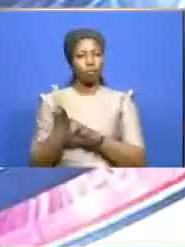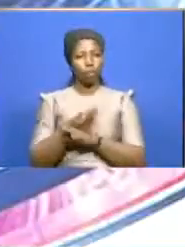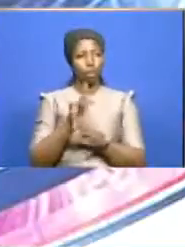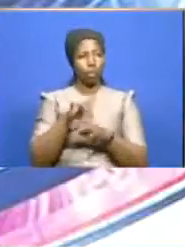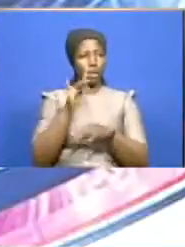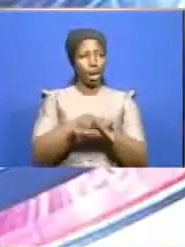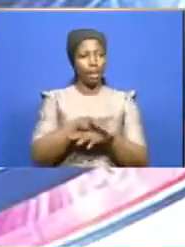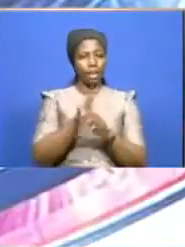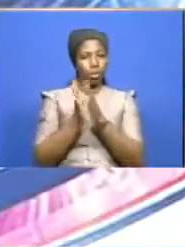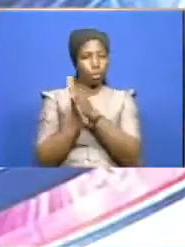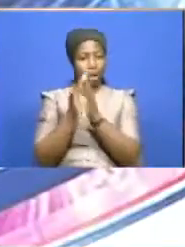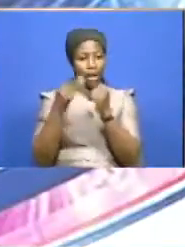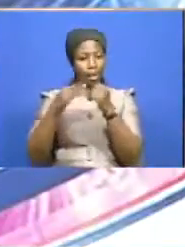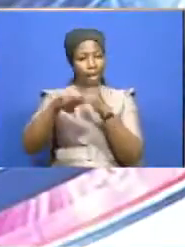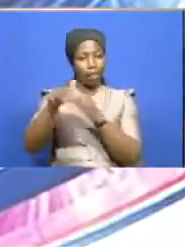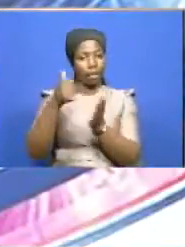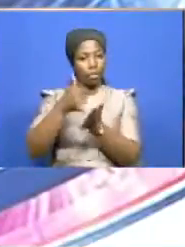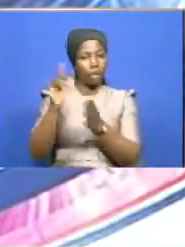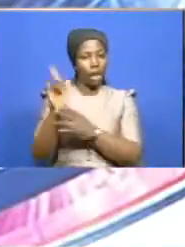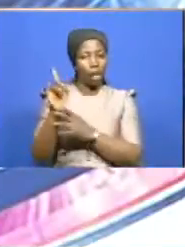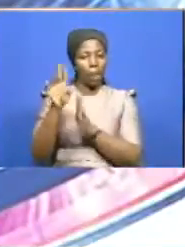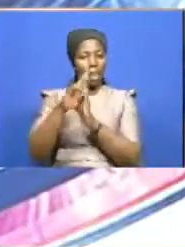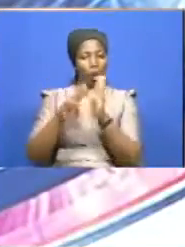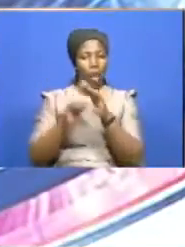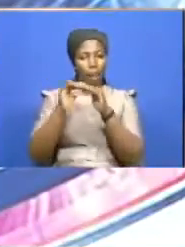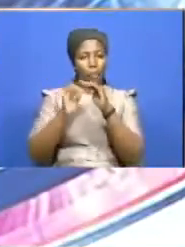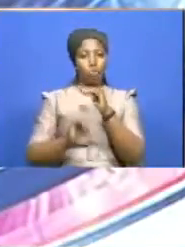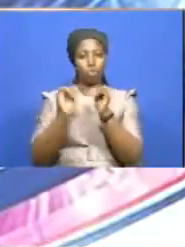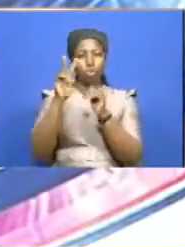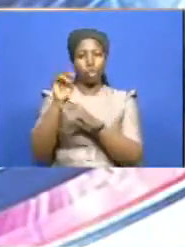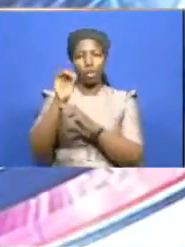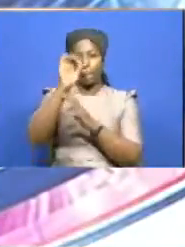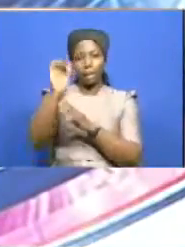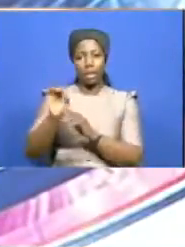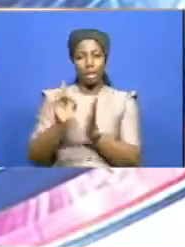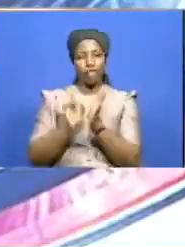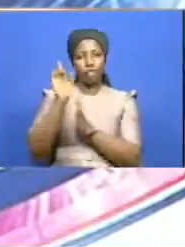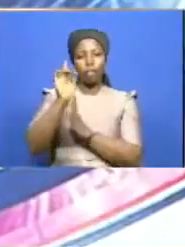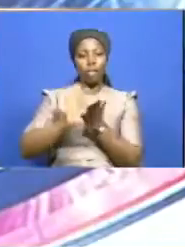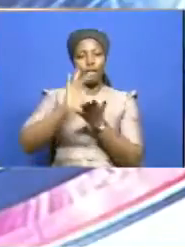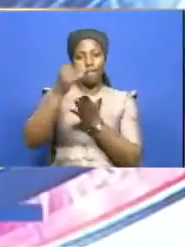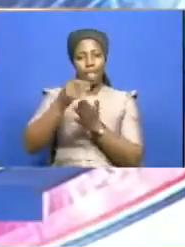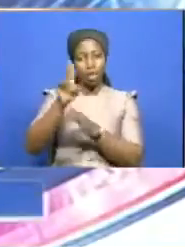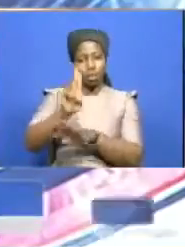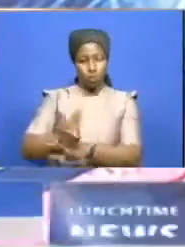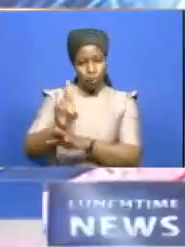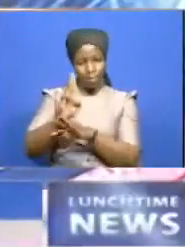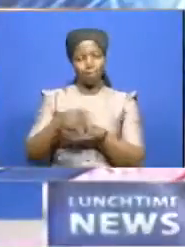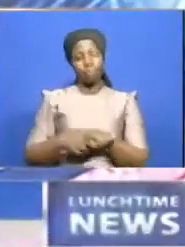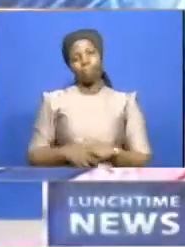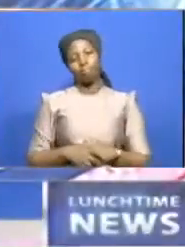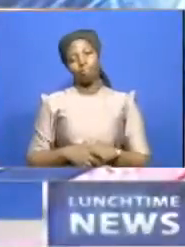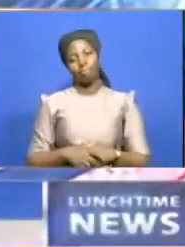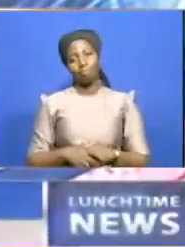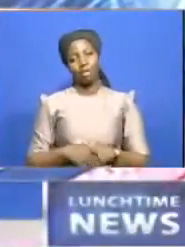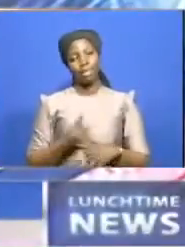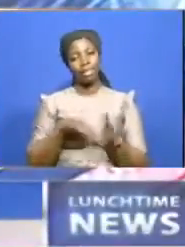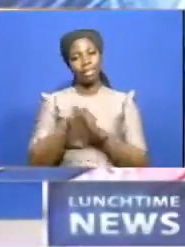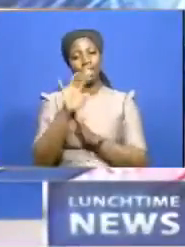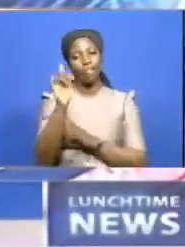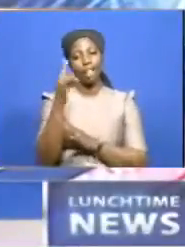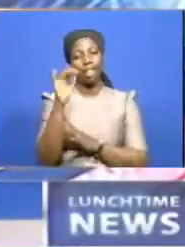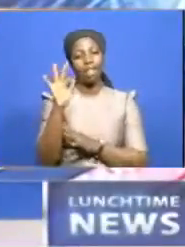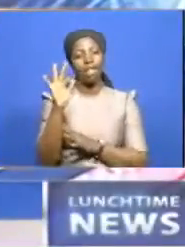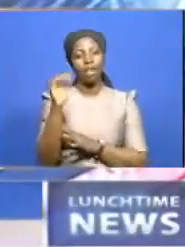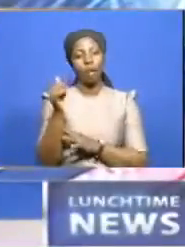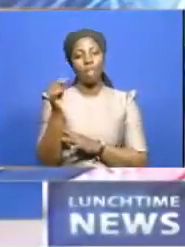8 counties, including Nairobi, recorded less than 20% development fund absorption rate, within the first 3 quarters